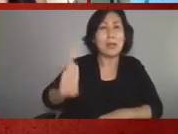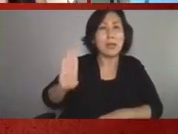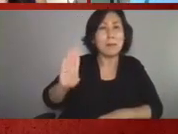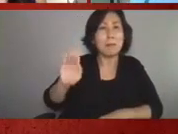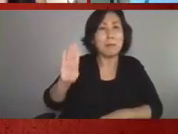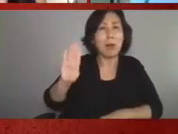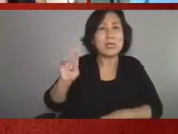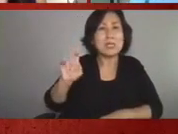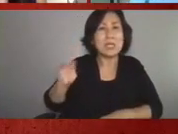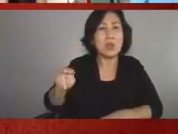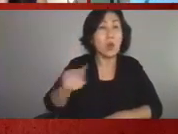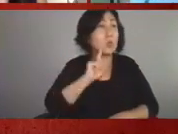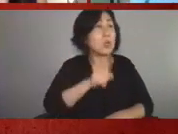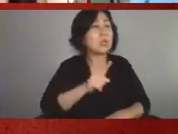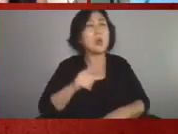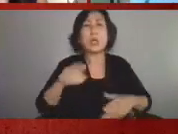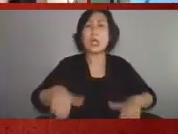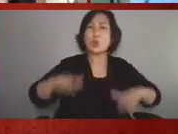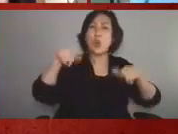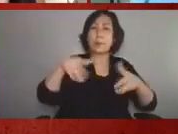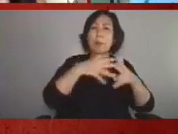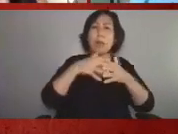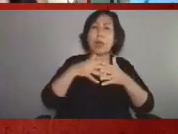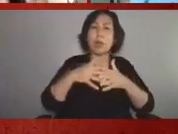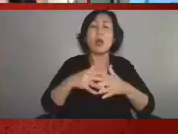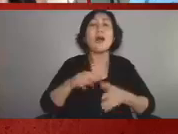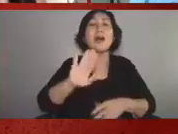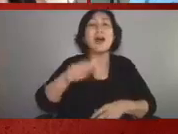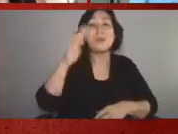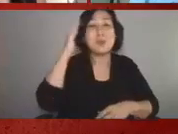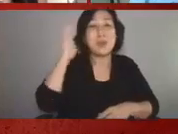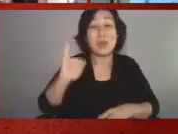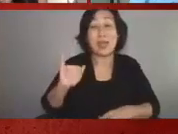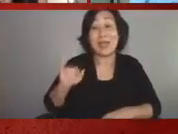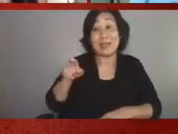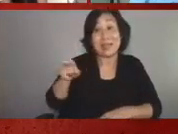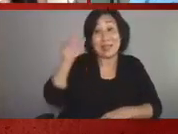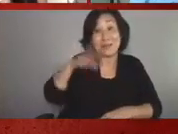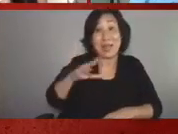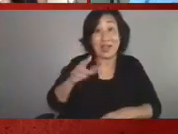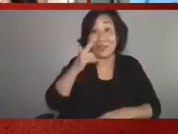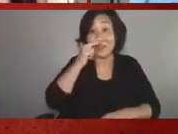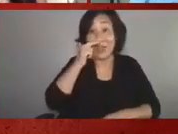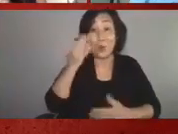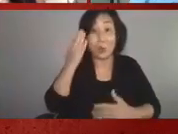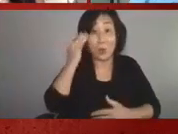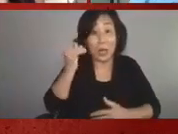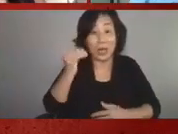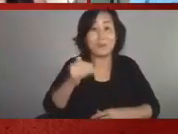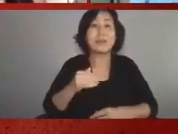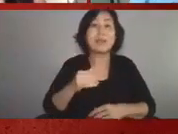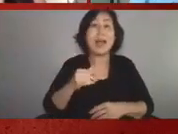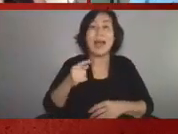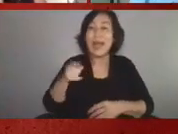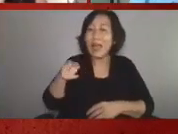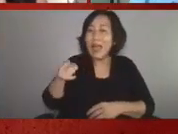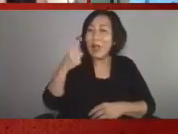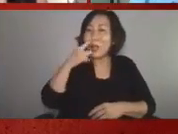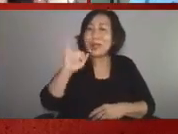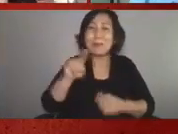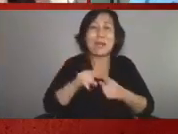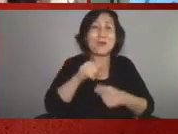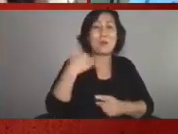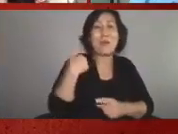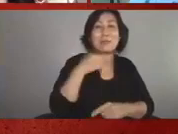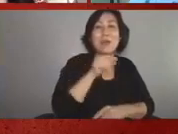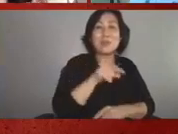was something like that. Really? Yeah. He grew up here. Yeah. But you know, he's so funny too. He kind of reminds me a little of you, James, where like,